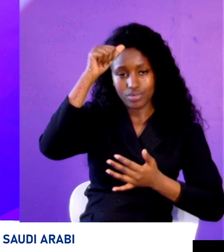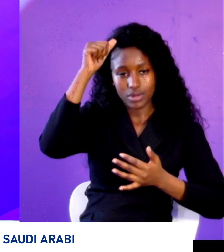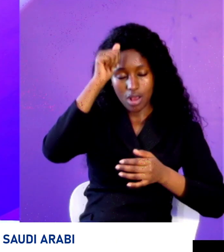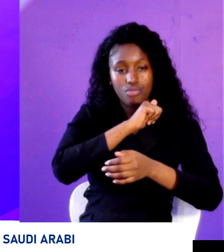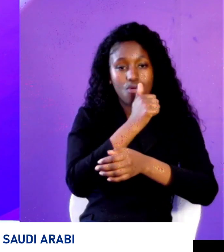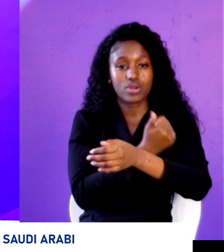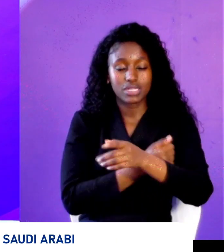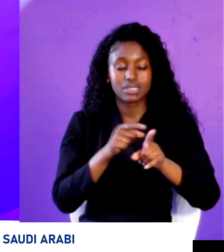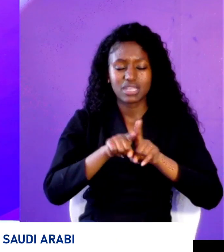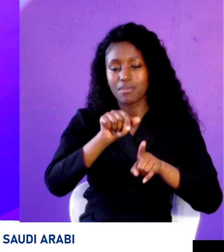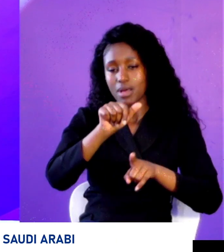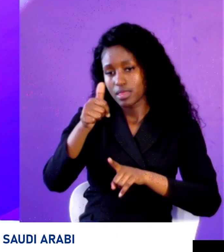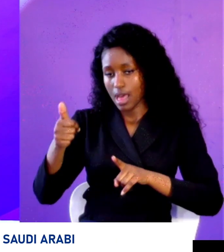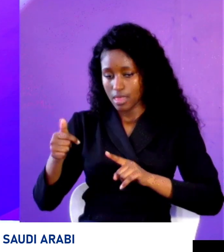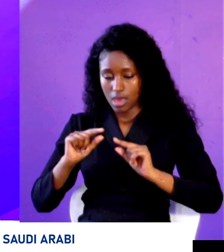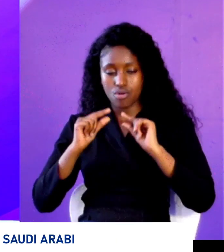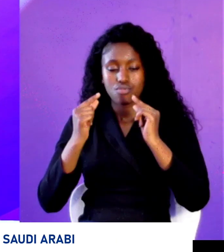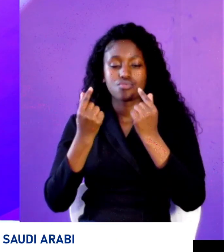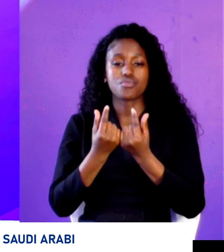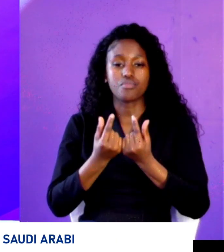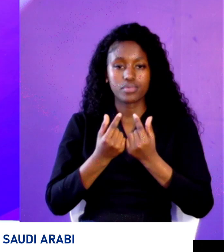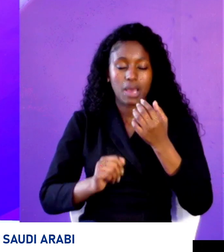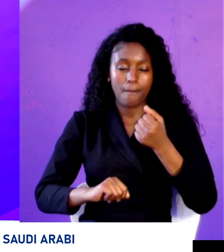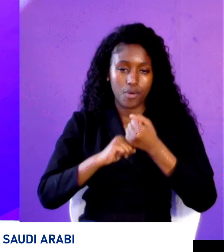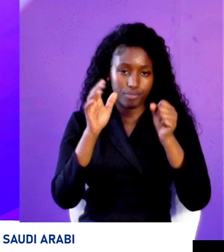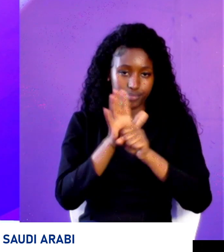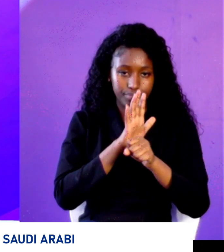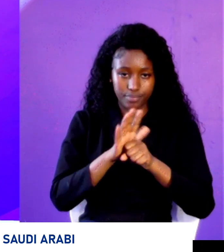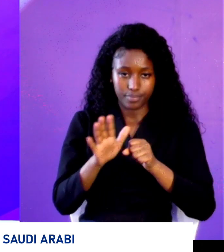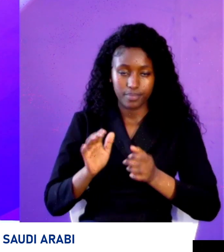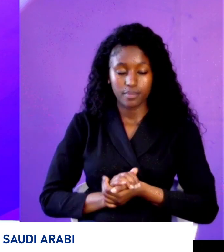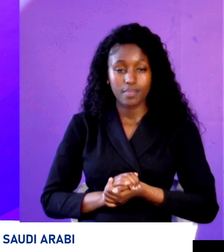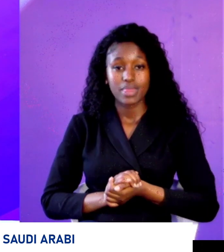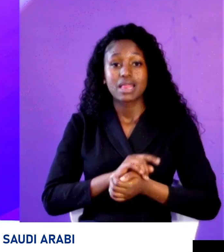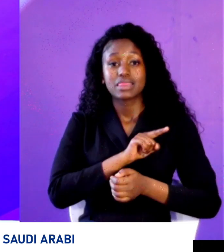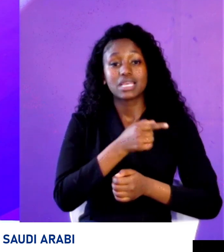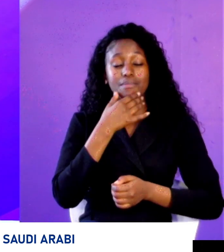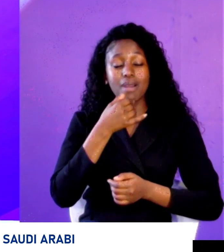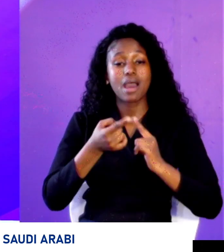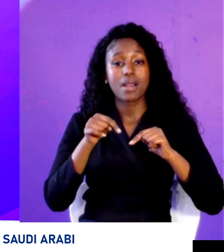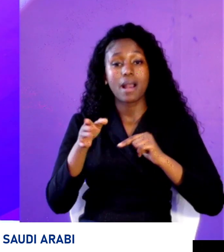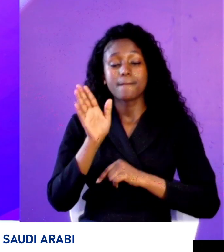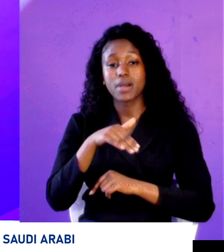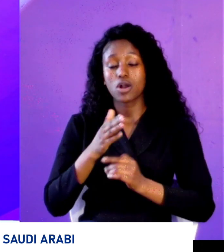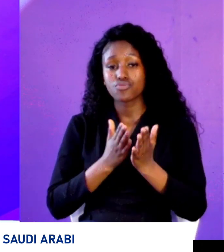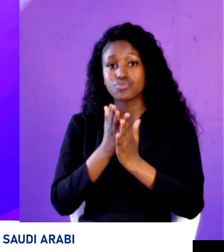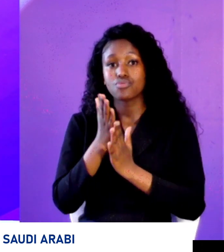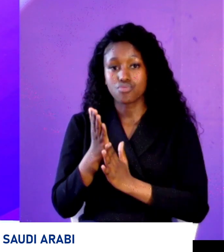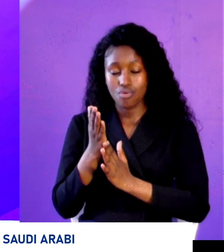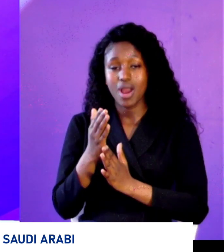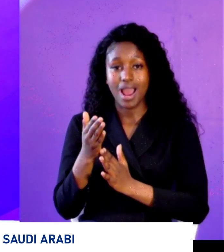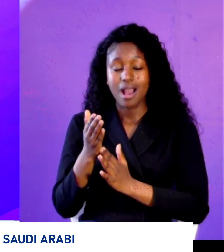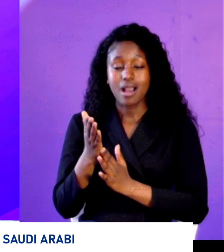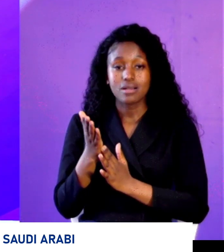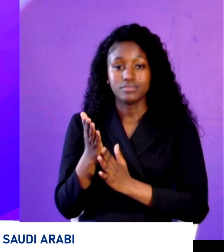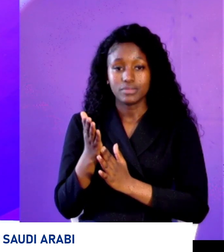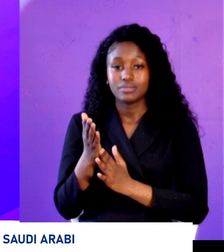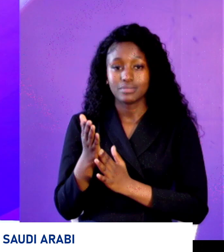and other faith groups. Munyaho's return was made through intense diplomatic